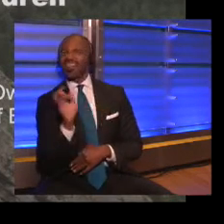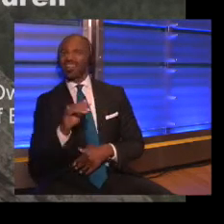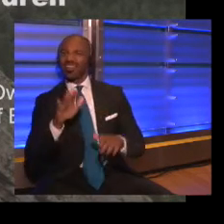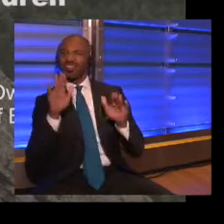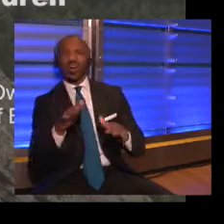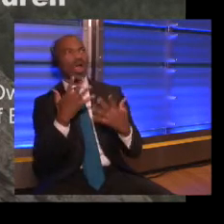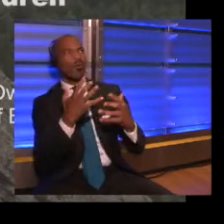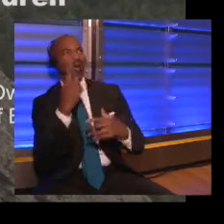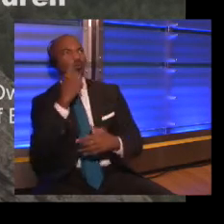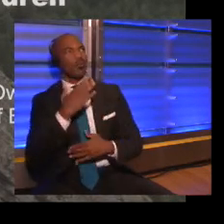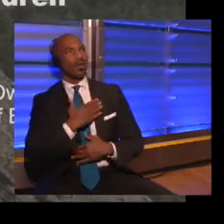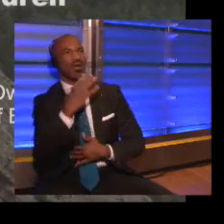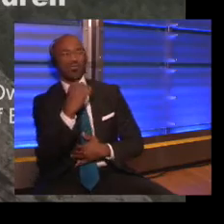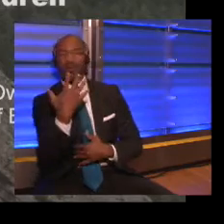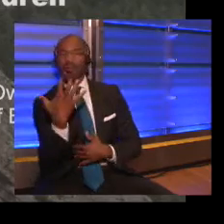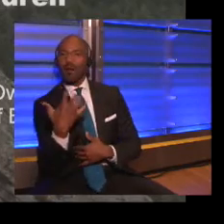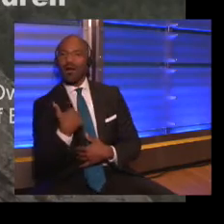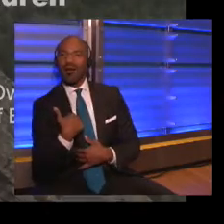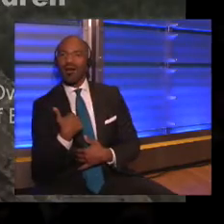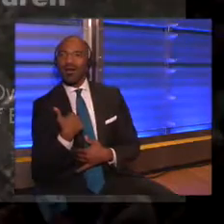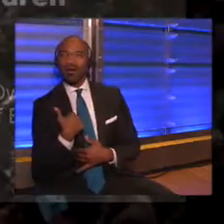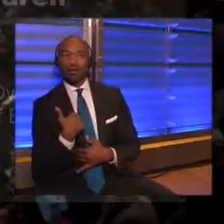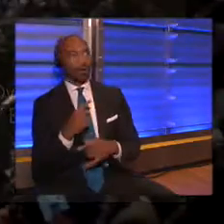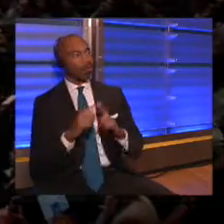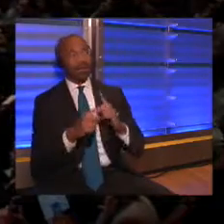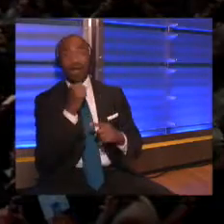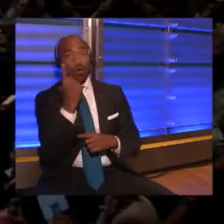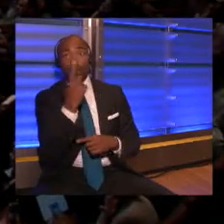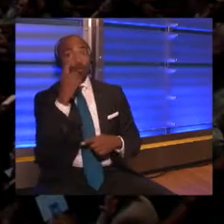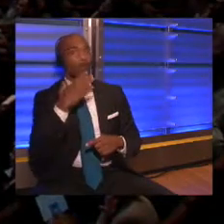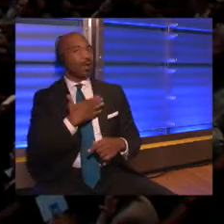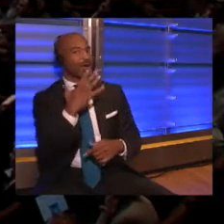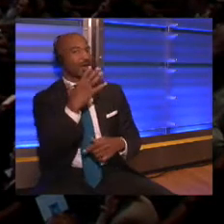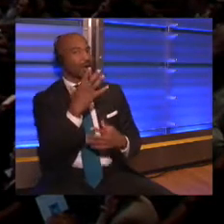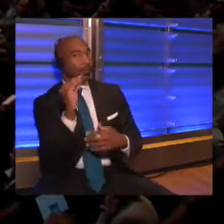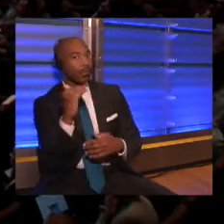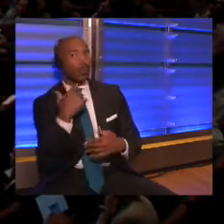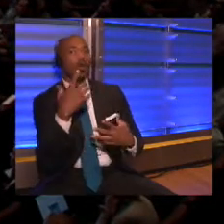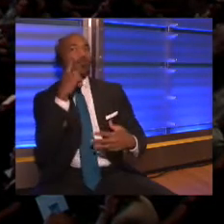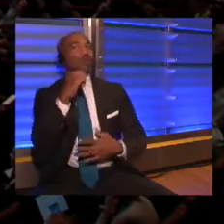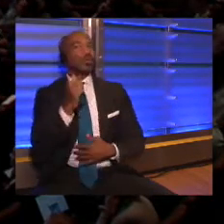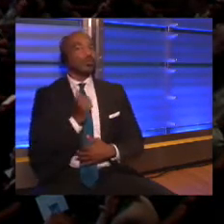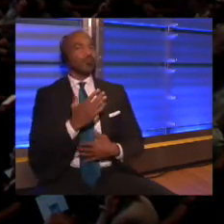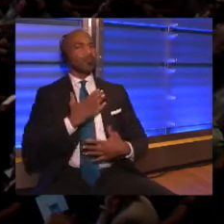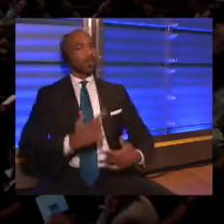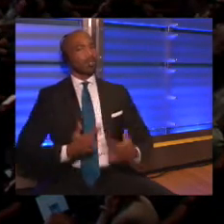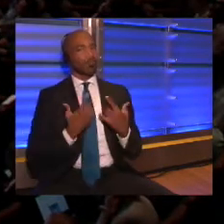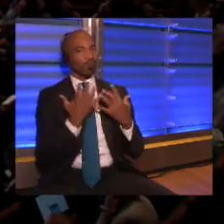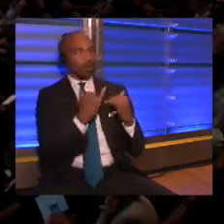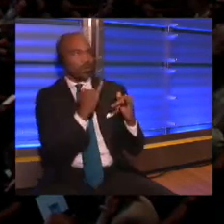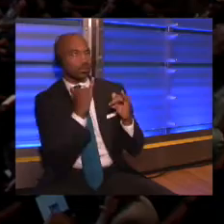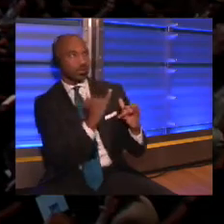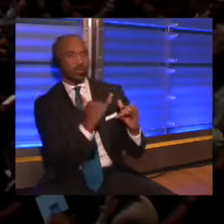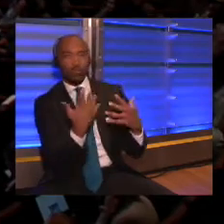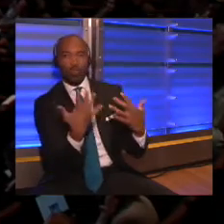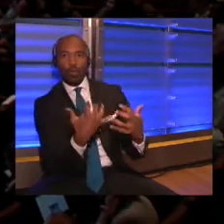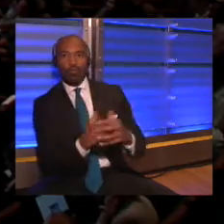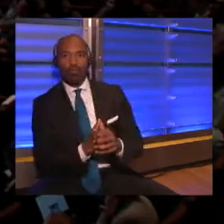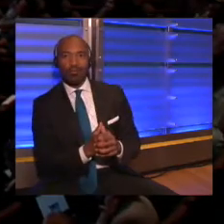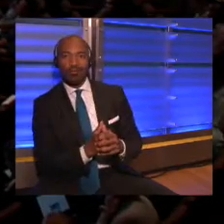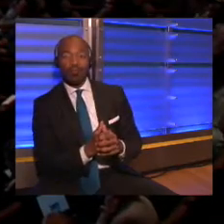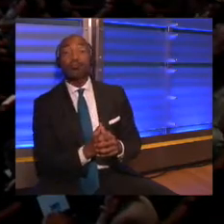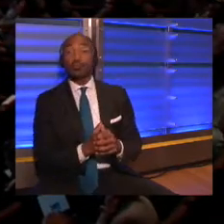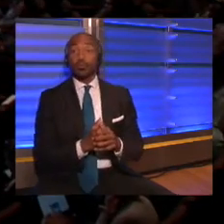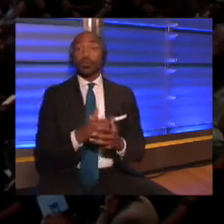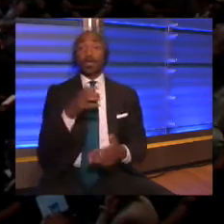great, I want that for my company, I want that for myself. I want that for my life. And the